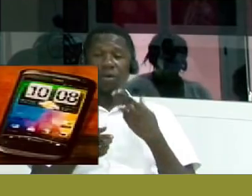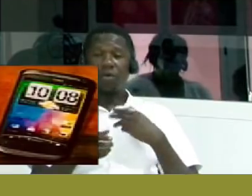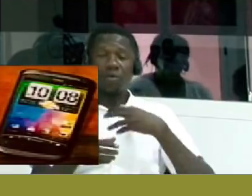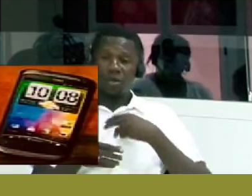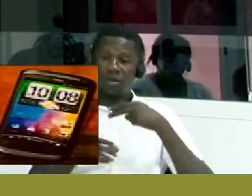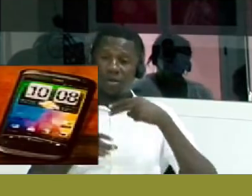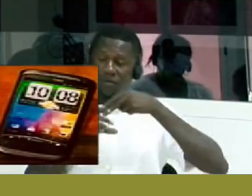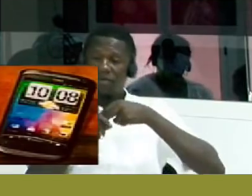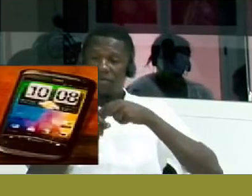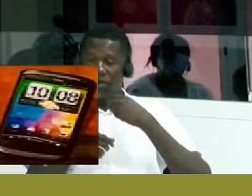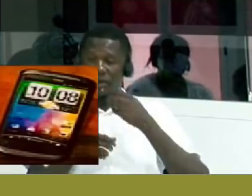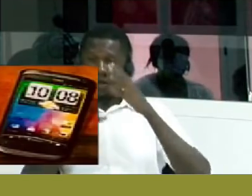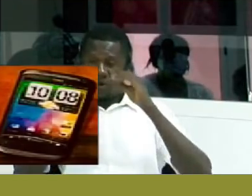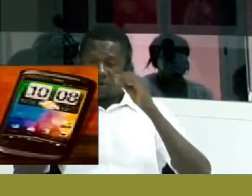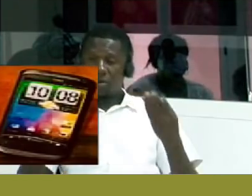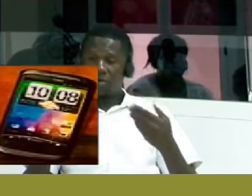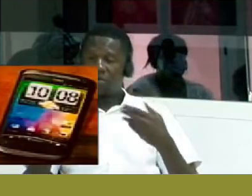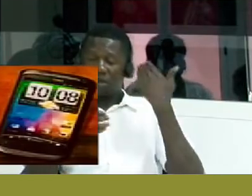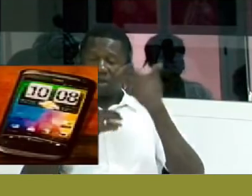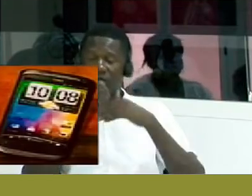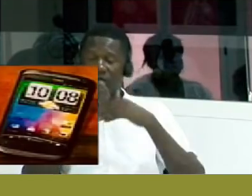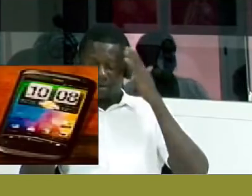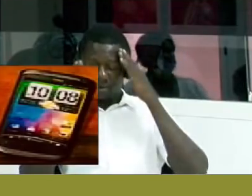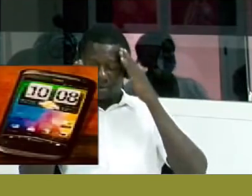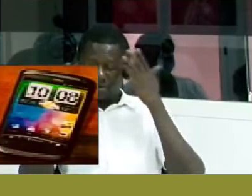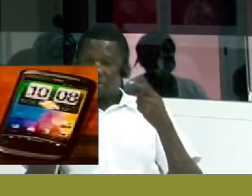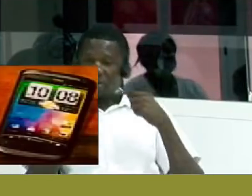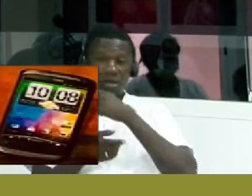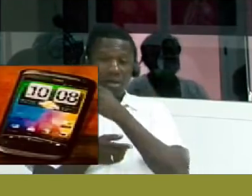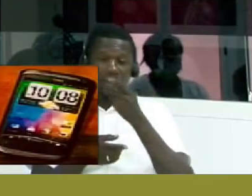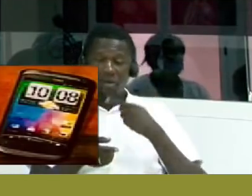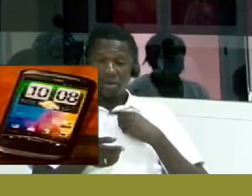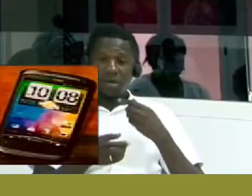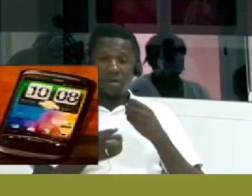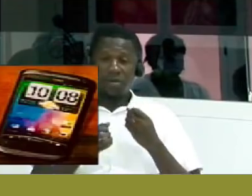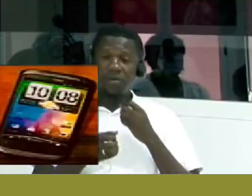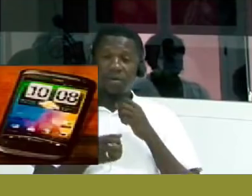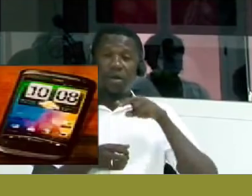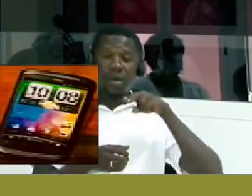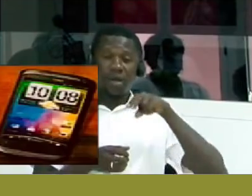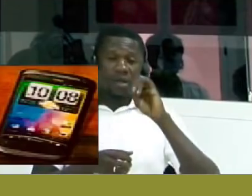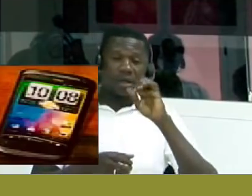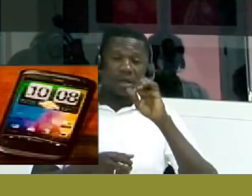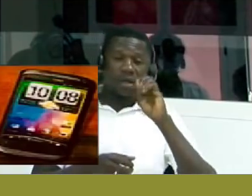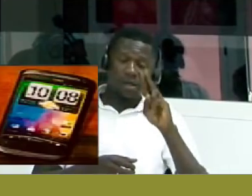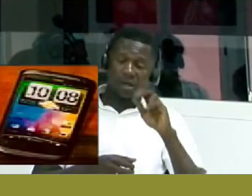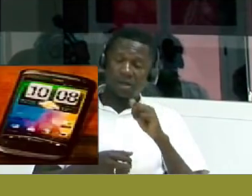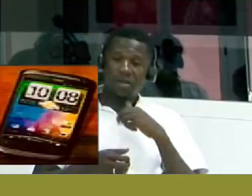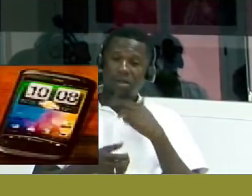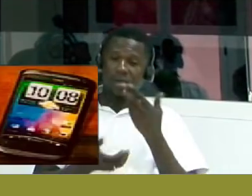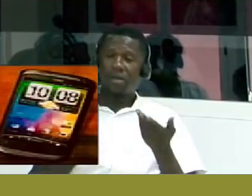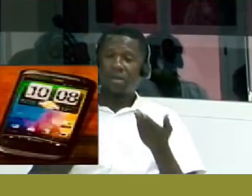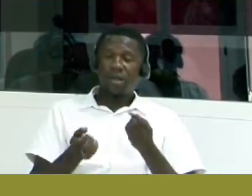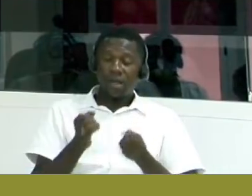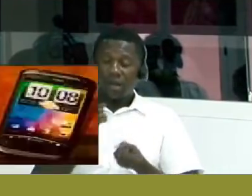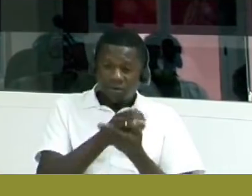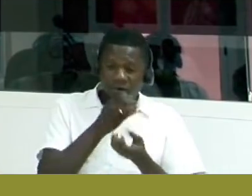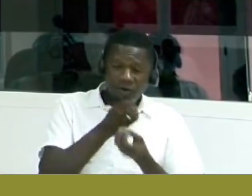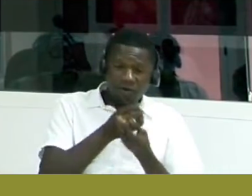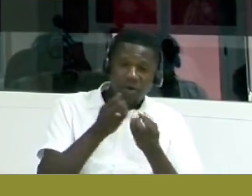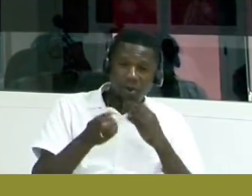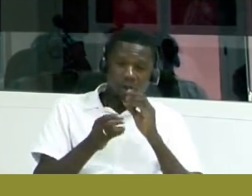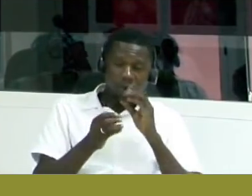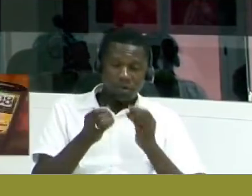office, I would never have dreamt that they were informants. But why do you have to plant informants in churches, in